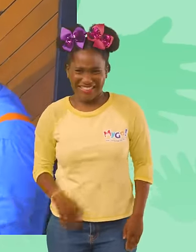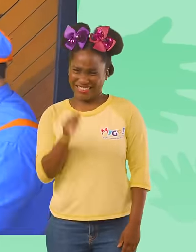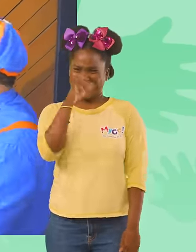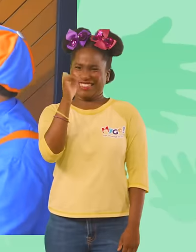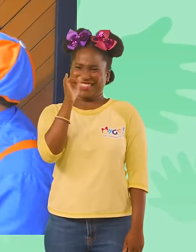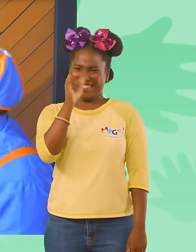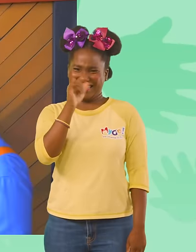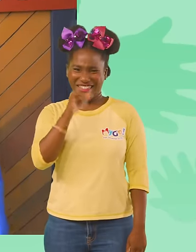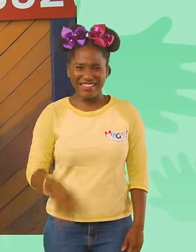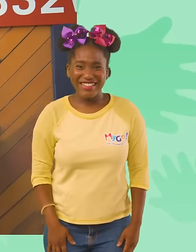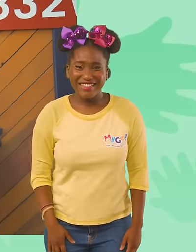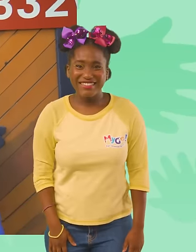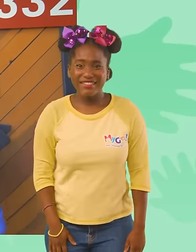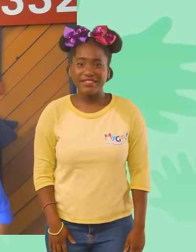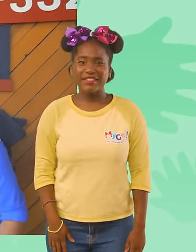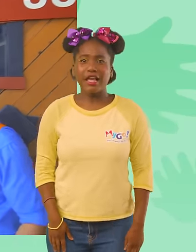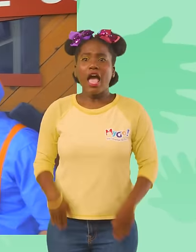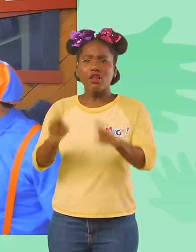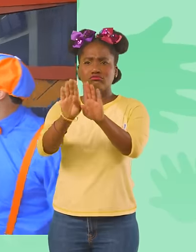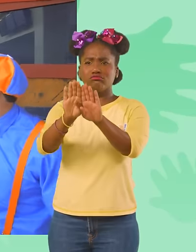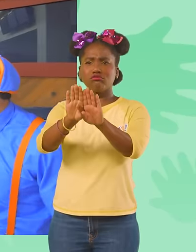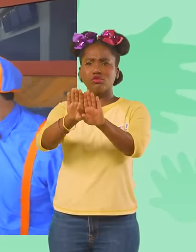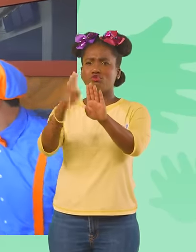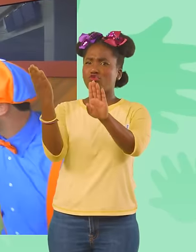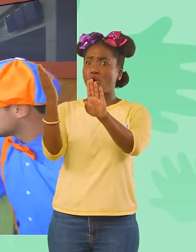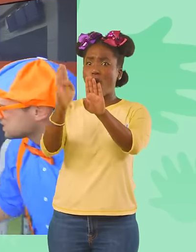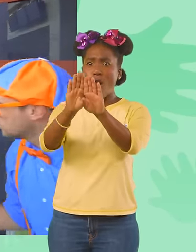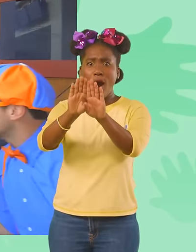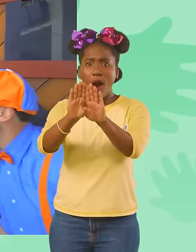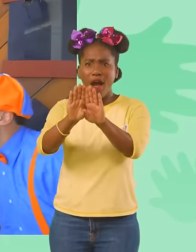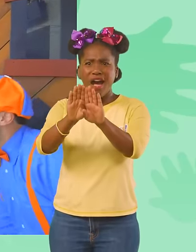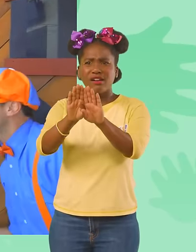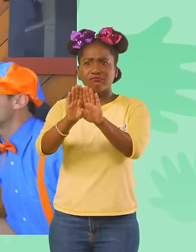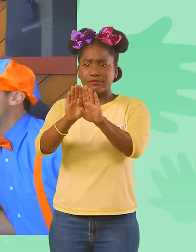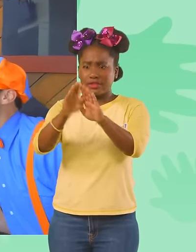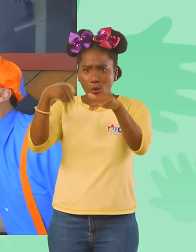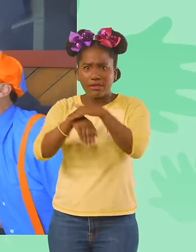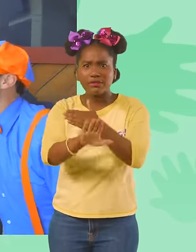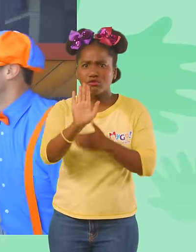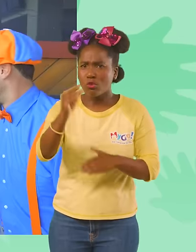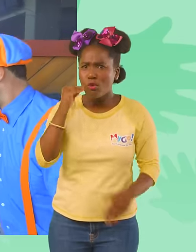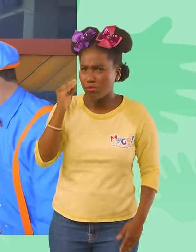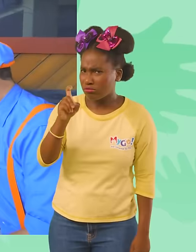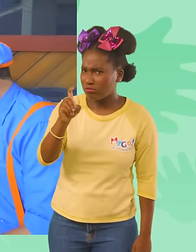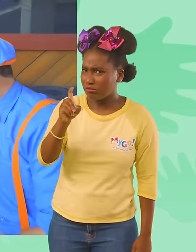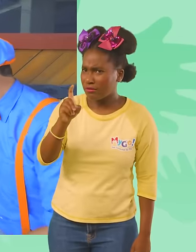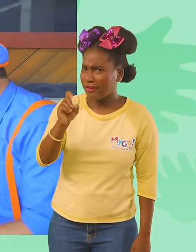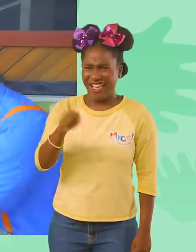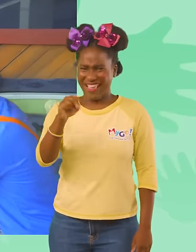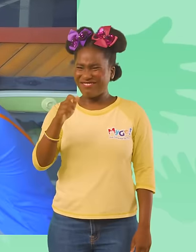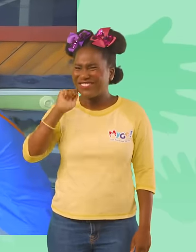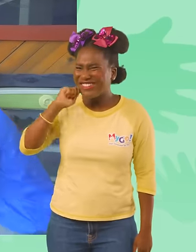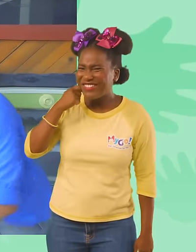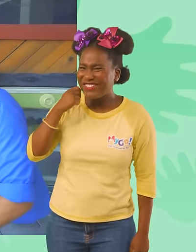that's silly. Ooh, and here's a door right here. Ooh, does this go inside your house? Whoa, pretty